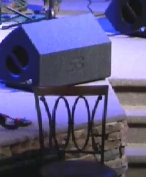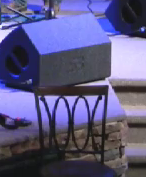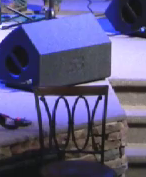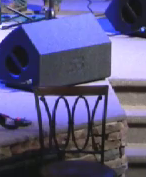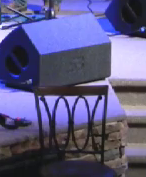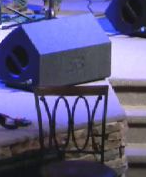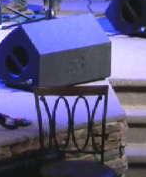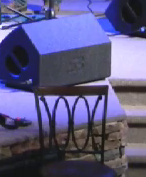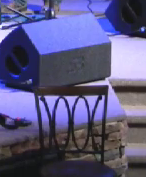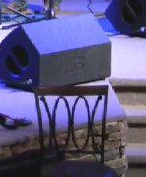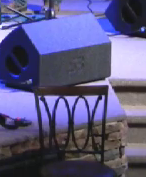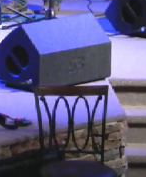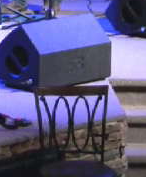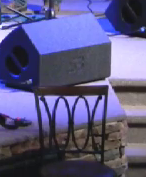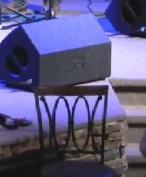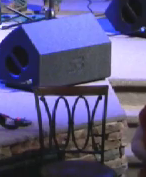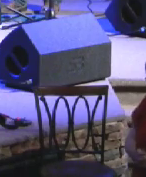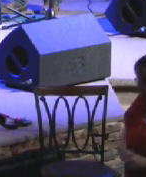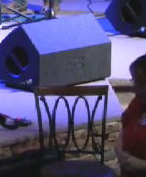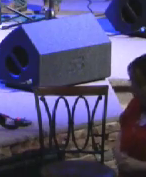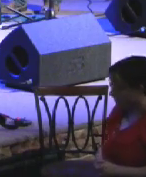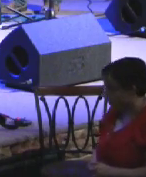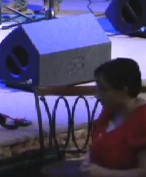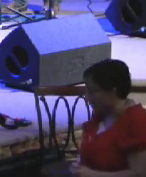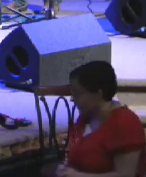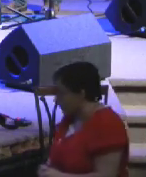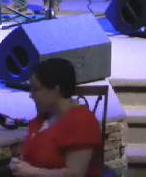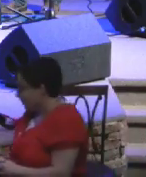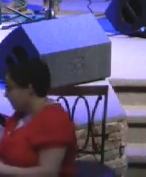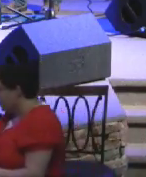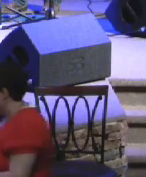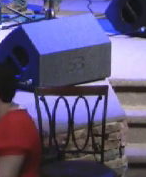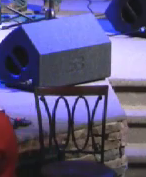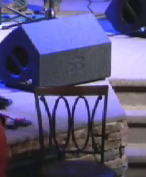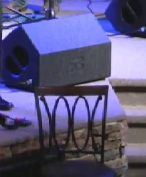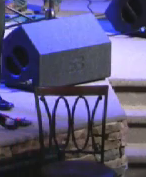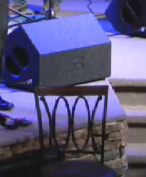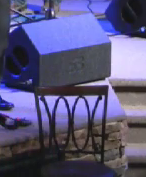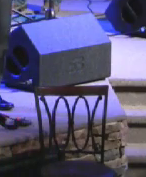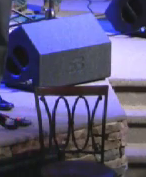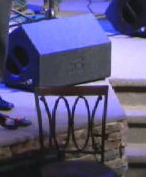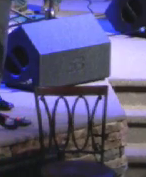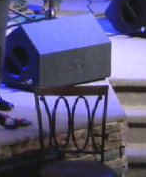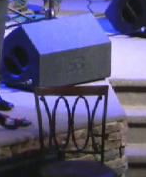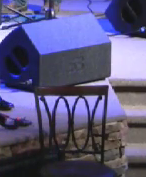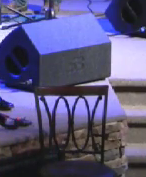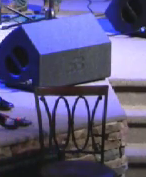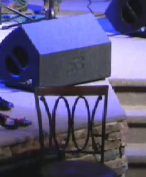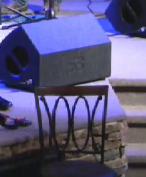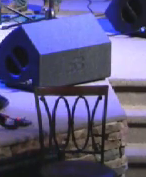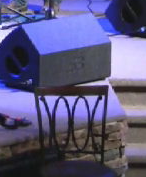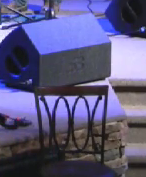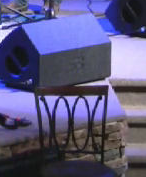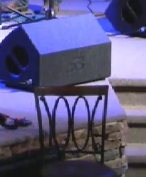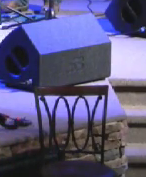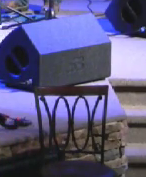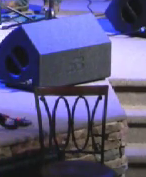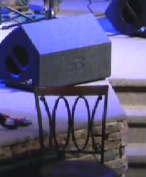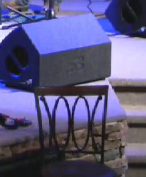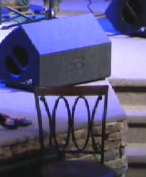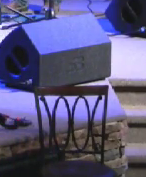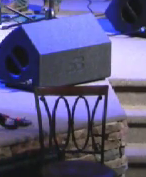Come on, is there somebody else? You need to lay some things before God. Come on. You do not know Jesus Christ as your